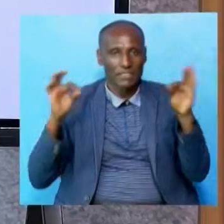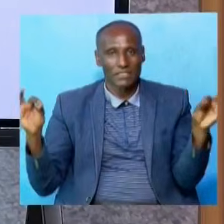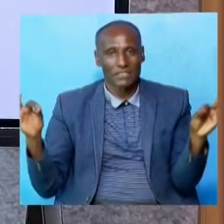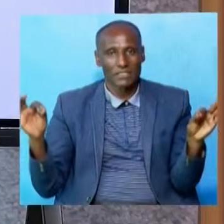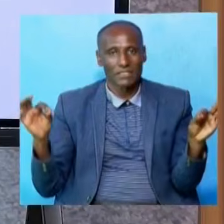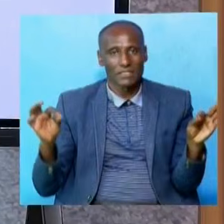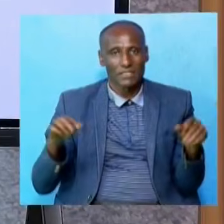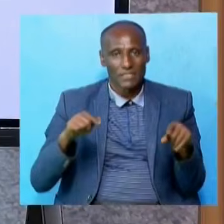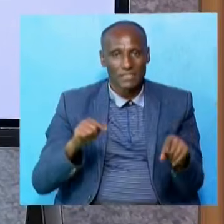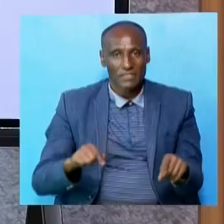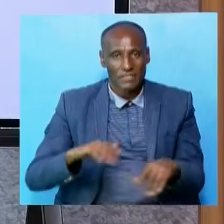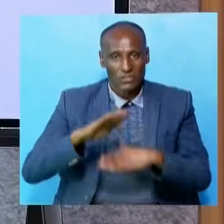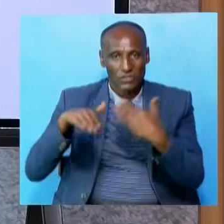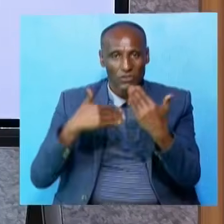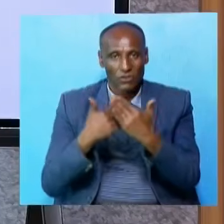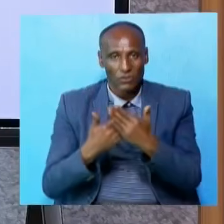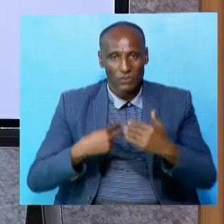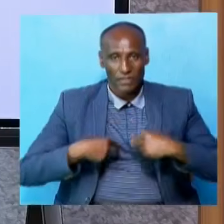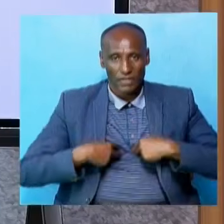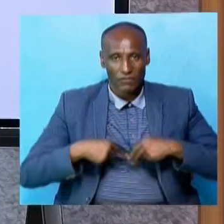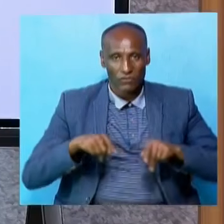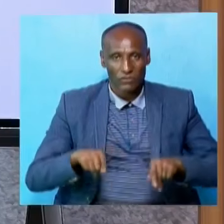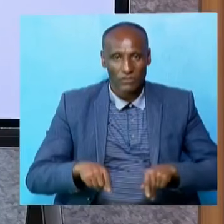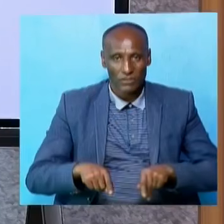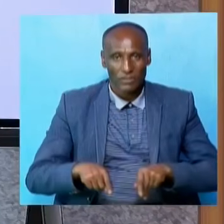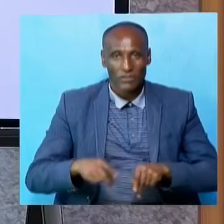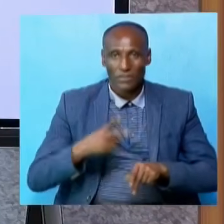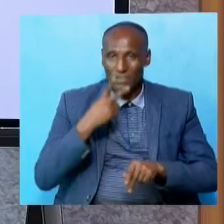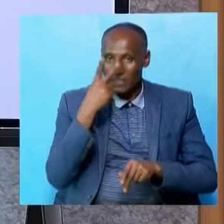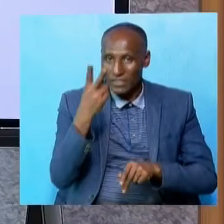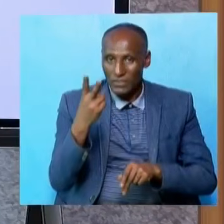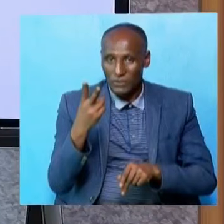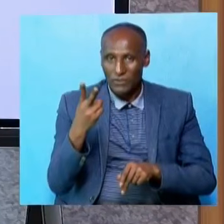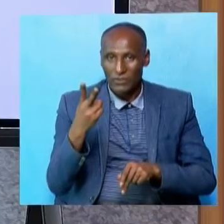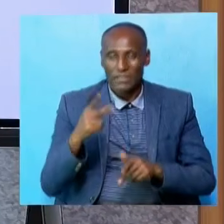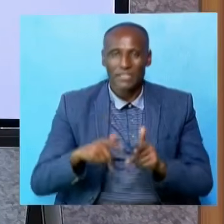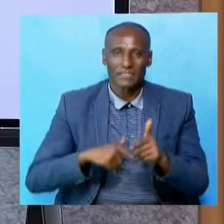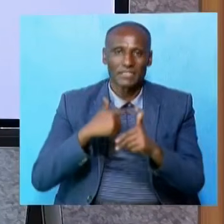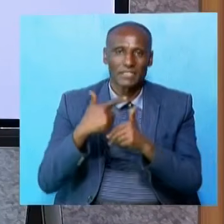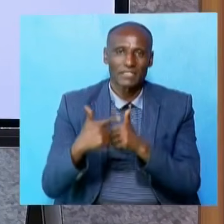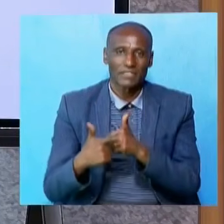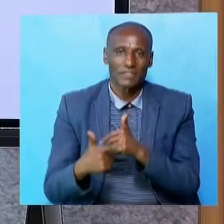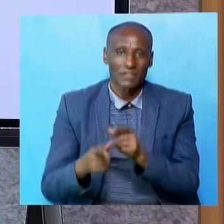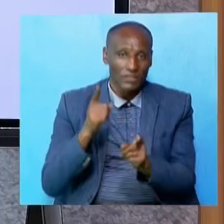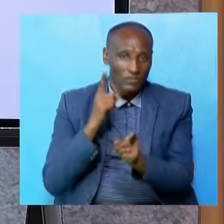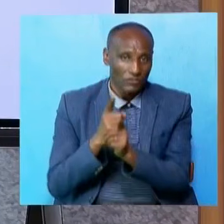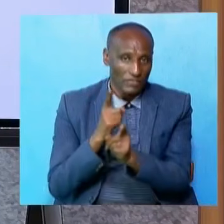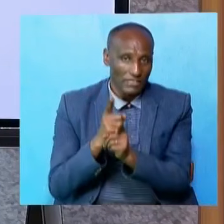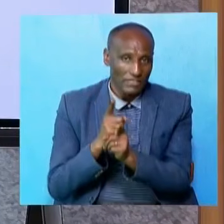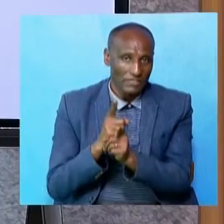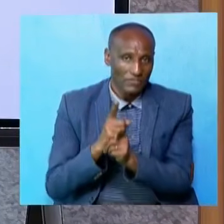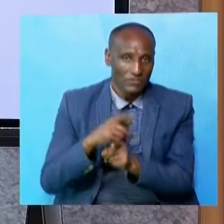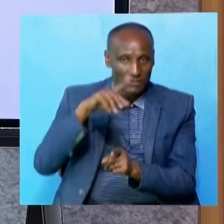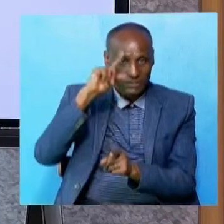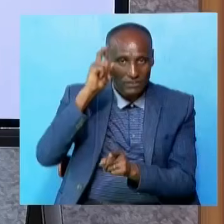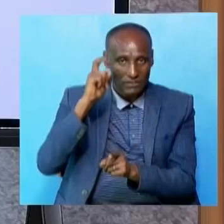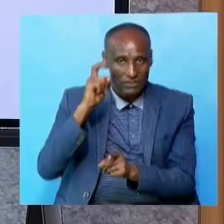So this is all what I have for today. I will see you in my next lesson with the answers of the questions.